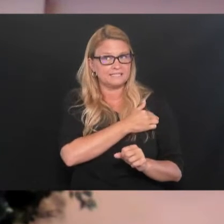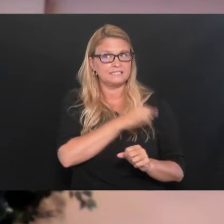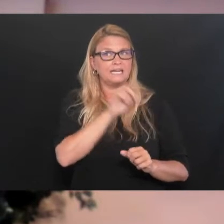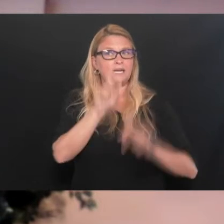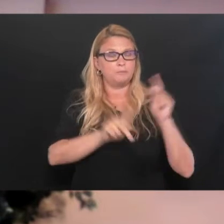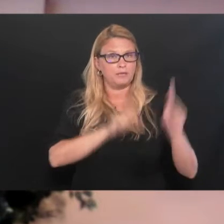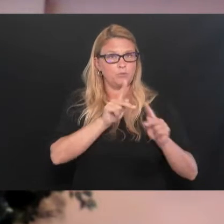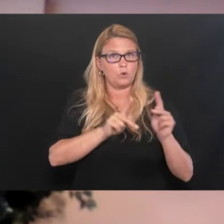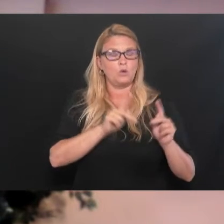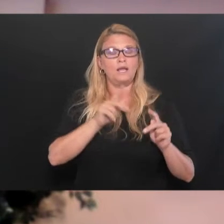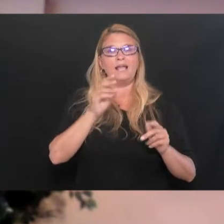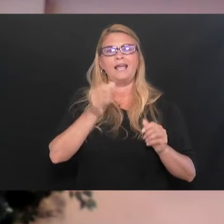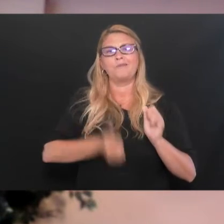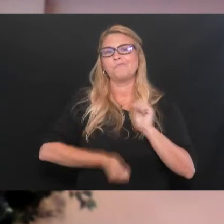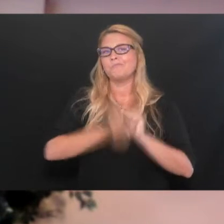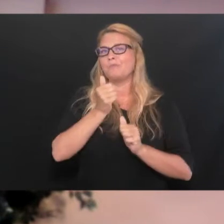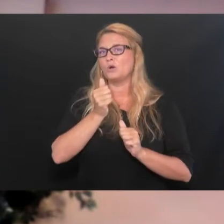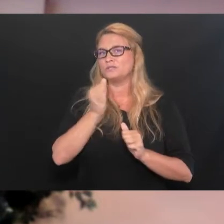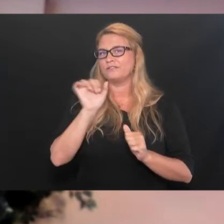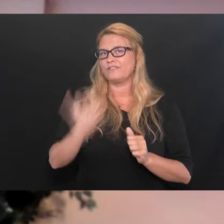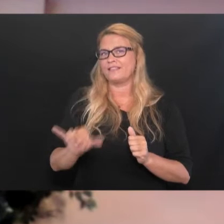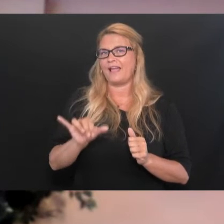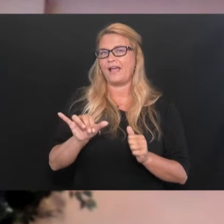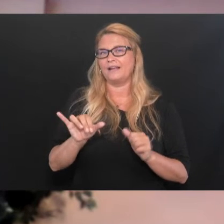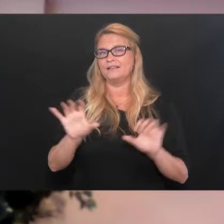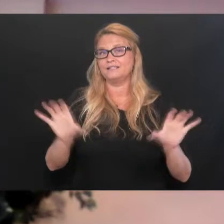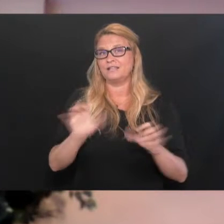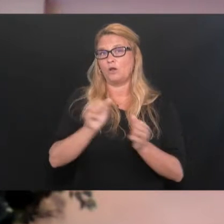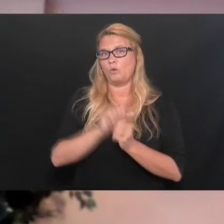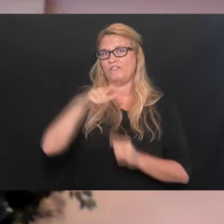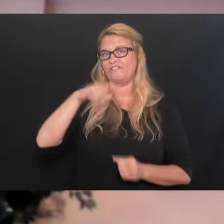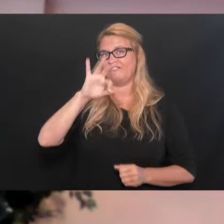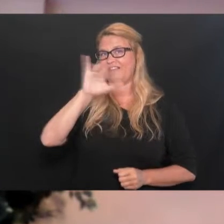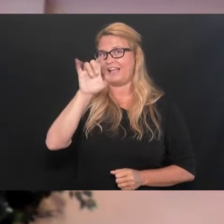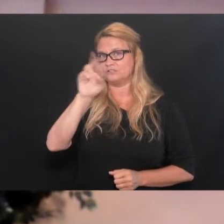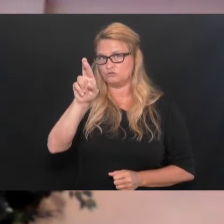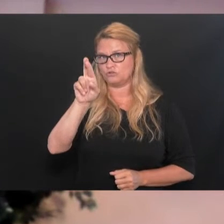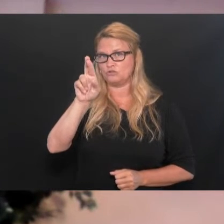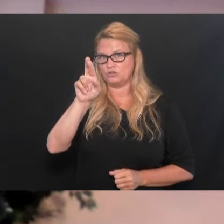people. And most of those studies were done with Pfizer. The